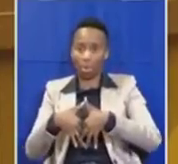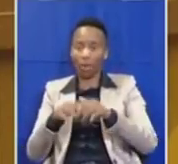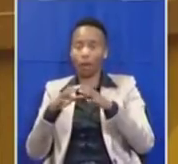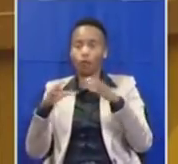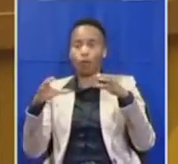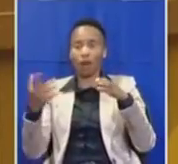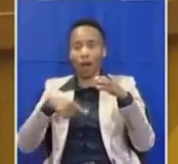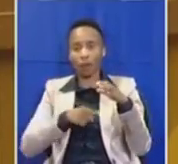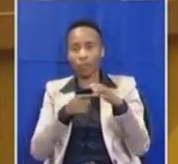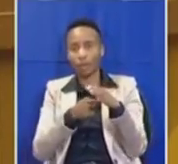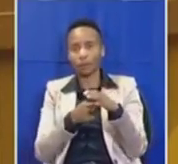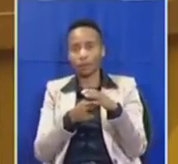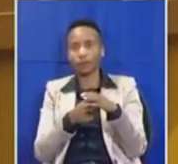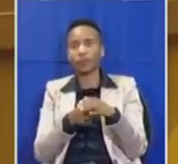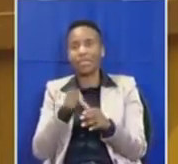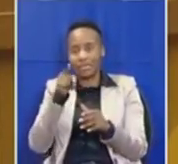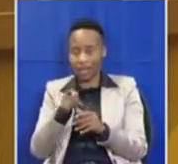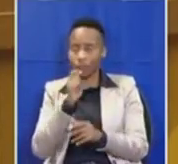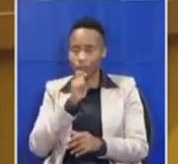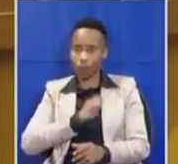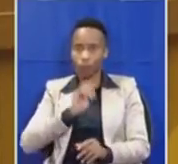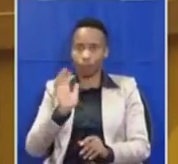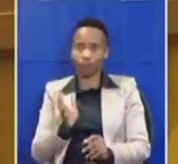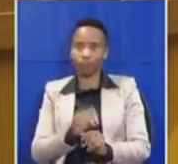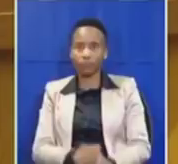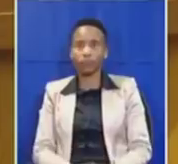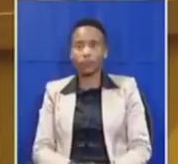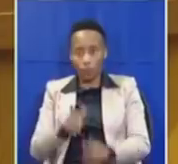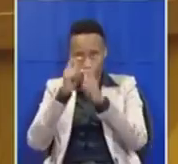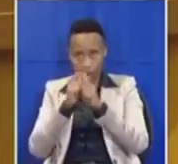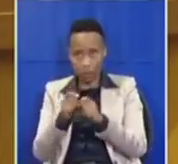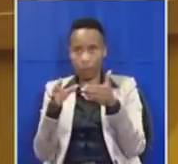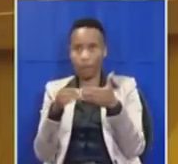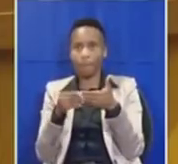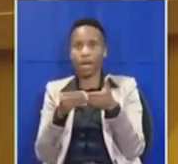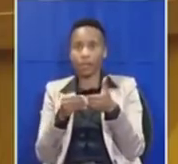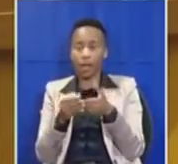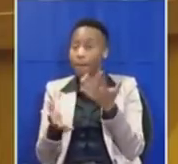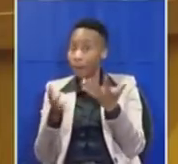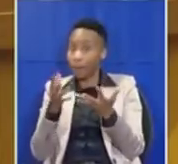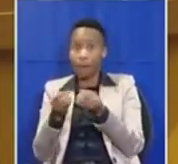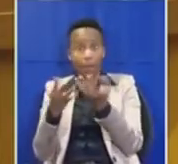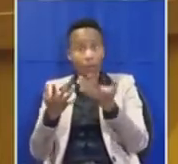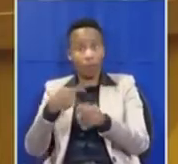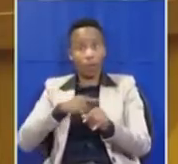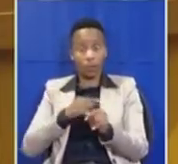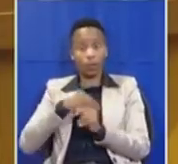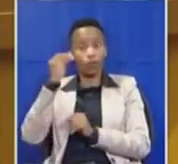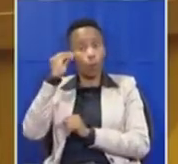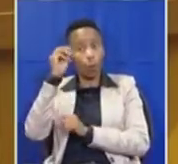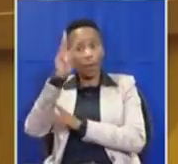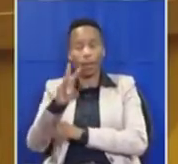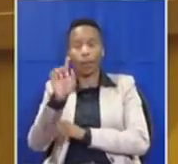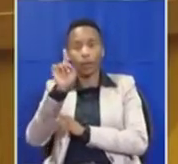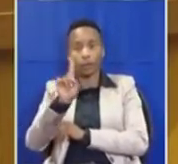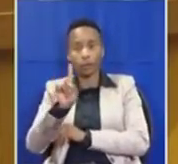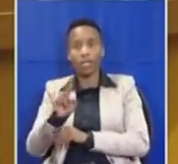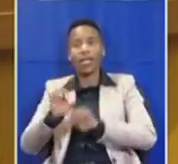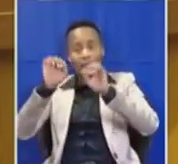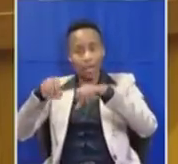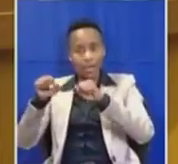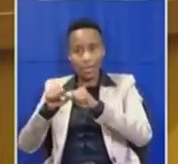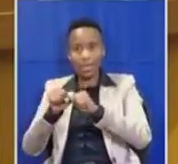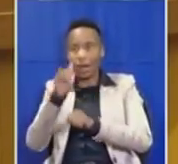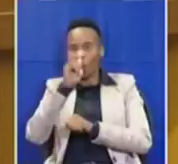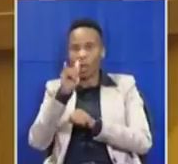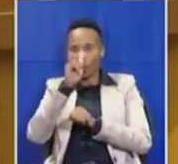dry. And this is largely true. And honorable members, perhaps many of us would know that yes, corruption has cost